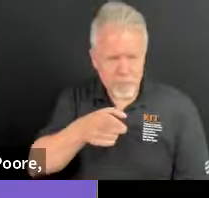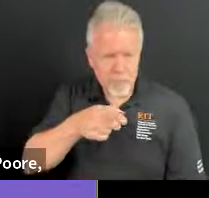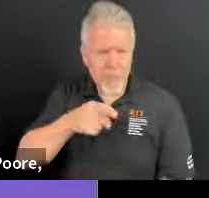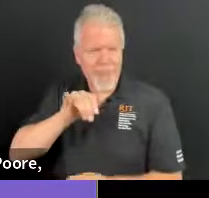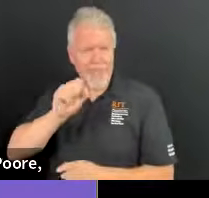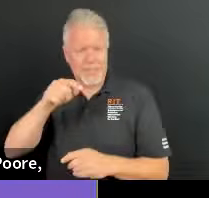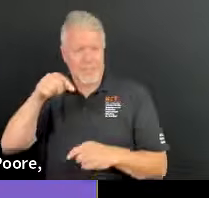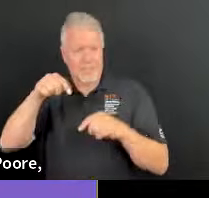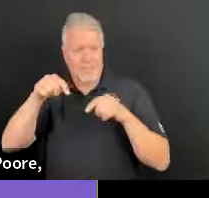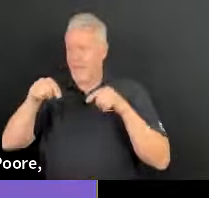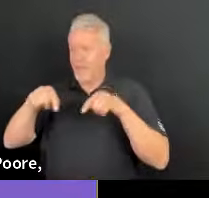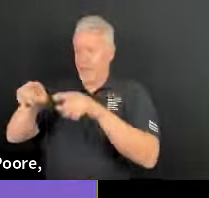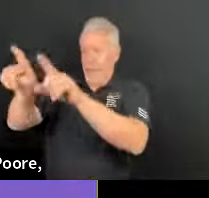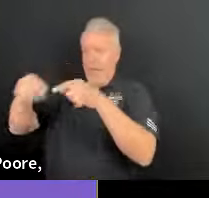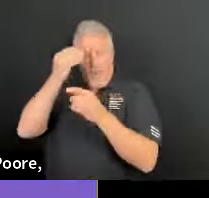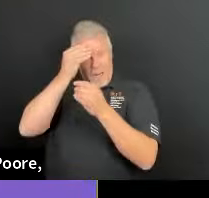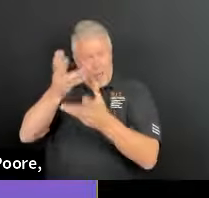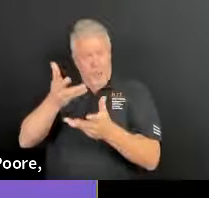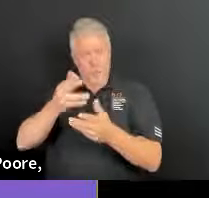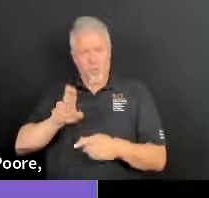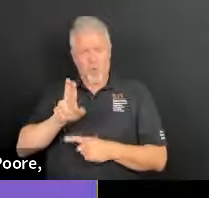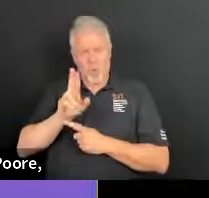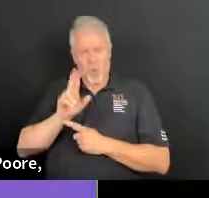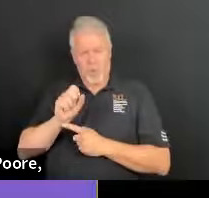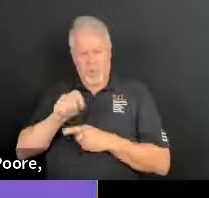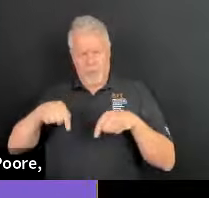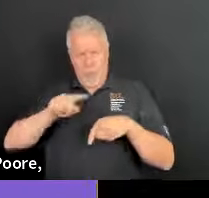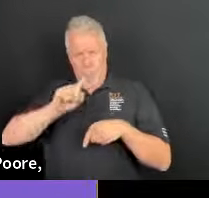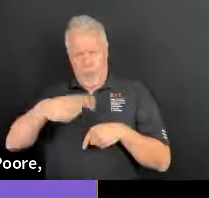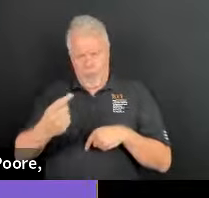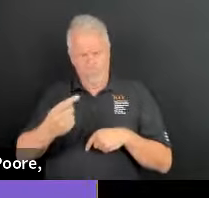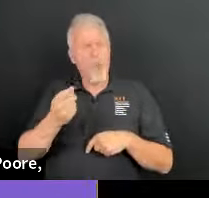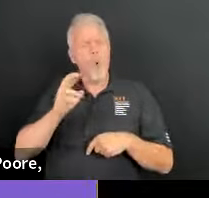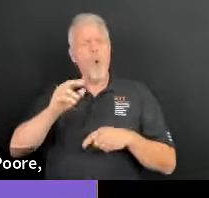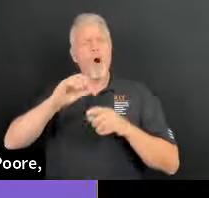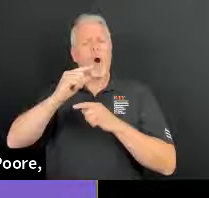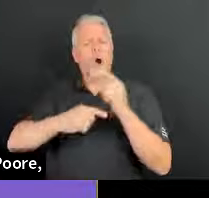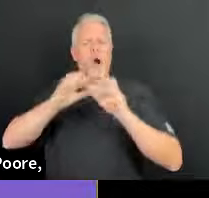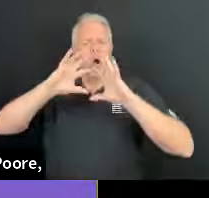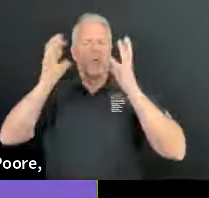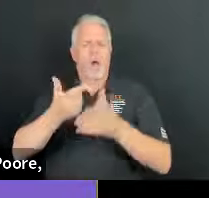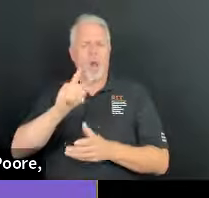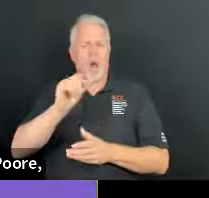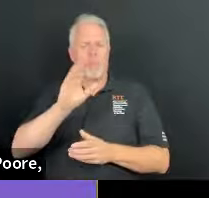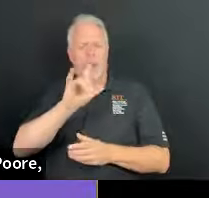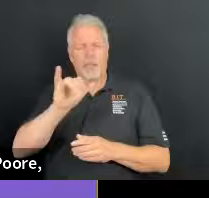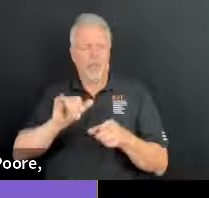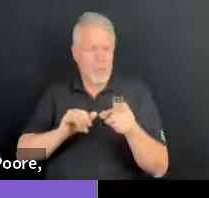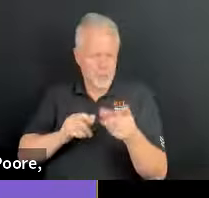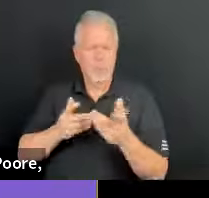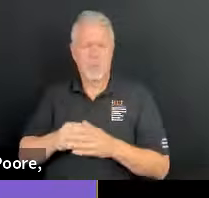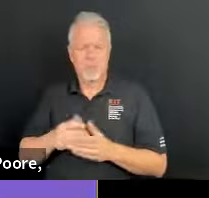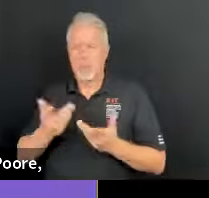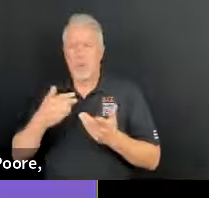Just seeing if there's a question. Is this just in the US only, or is this